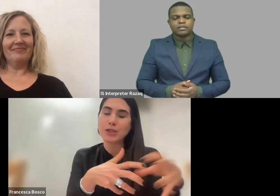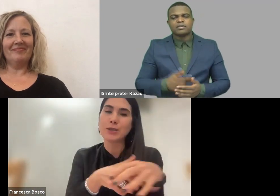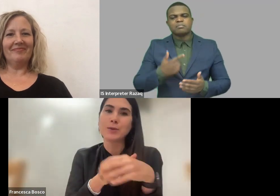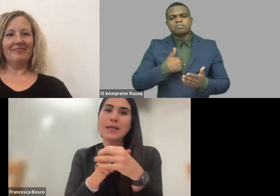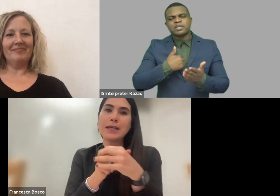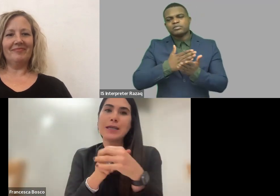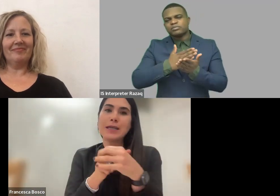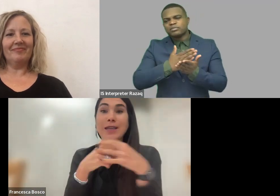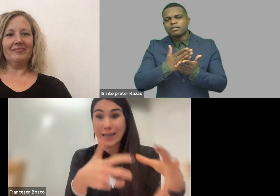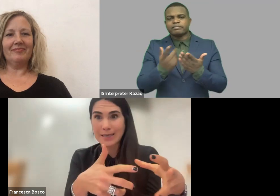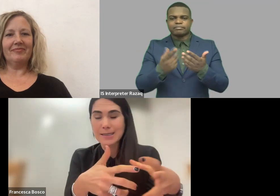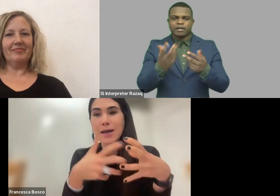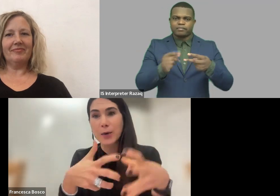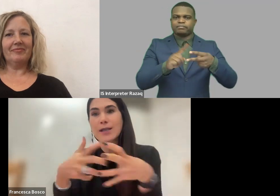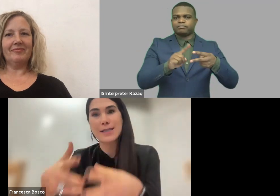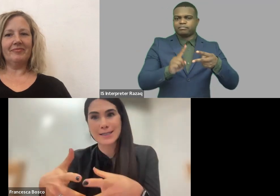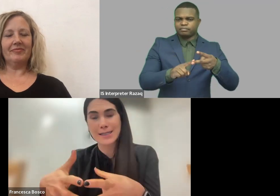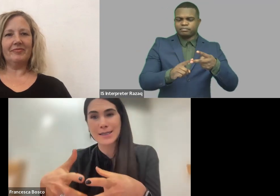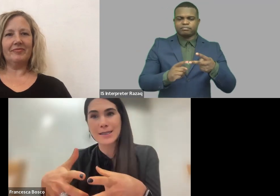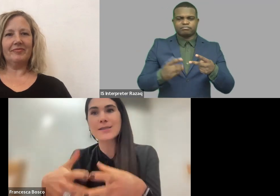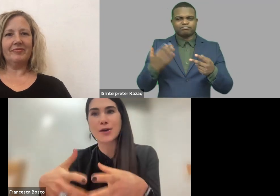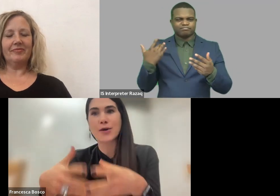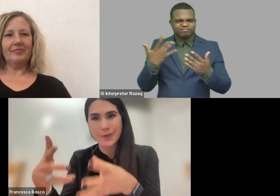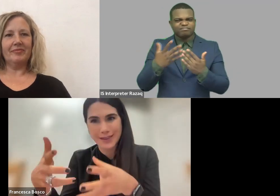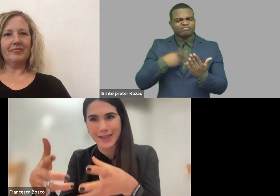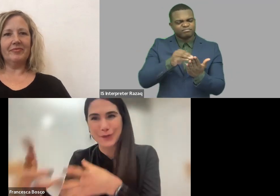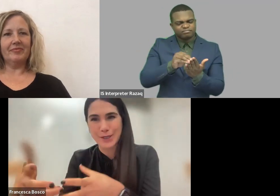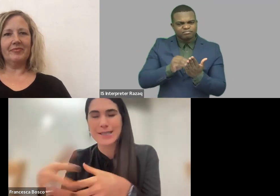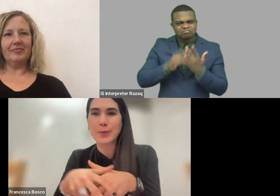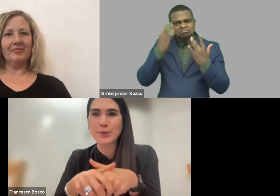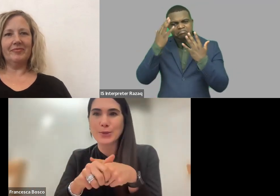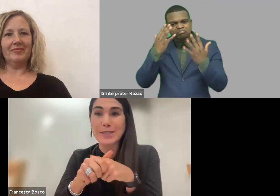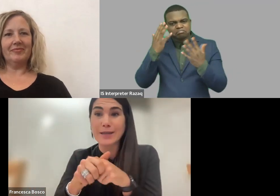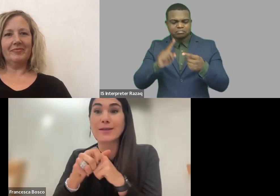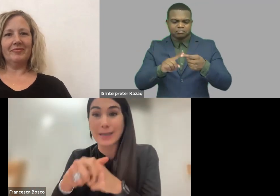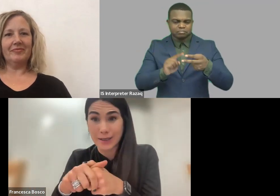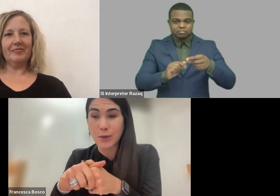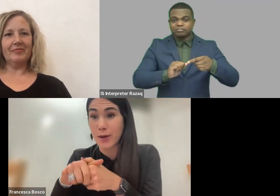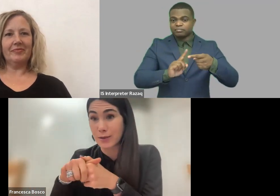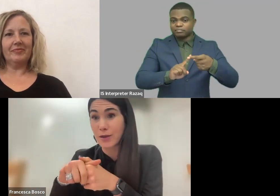we need to enhance awareness and understanding. So thanks, for example, to